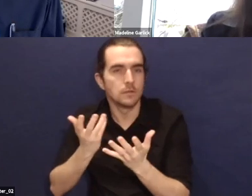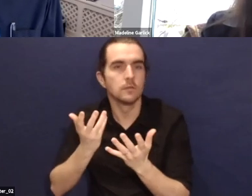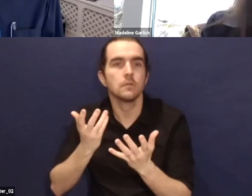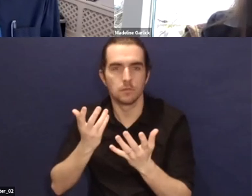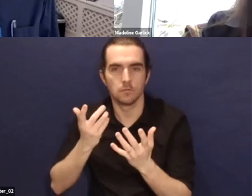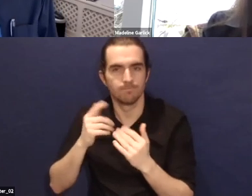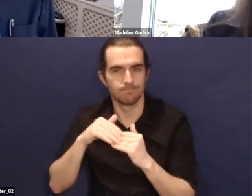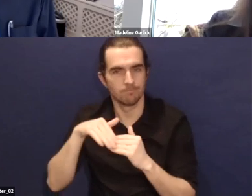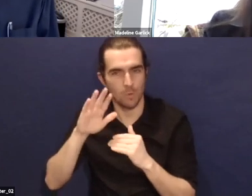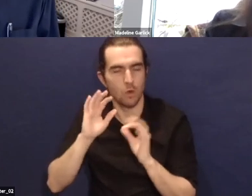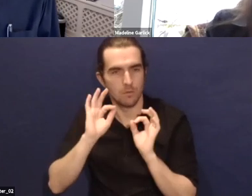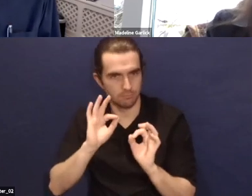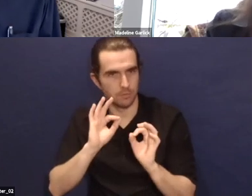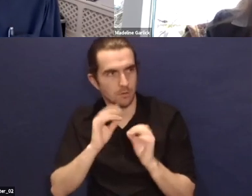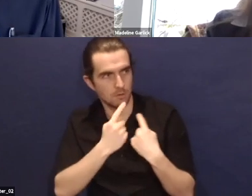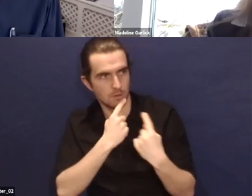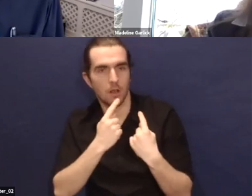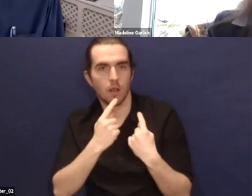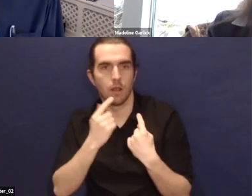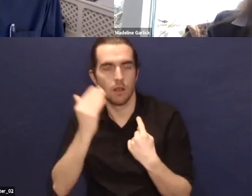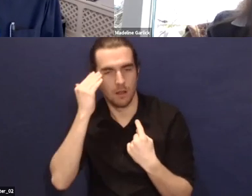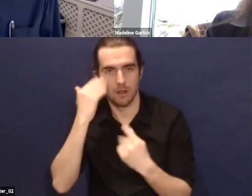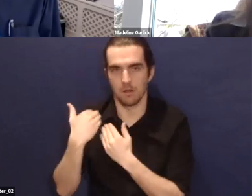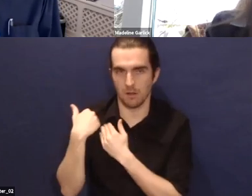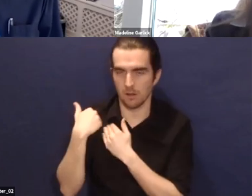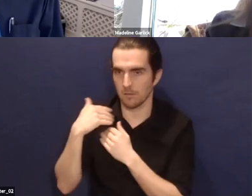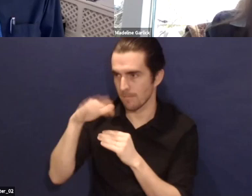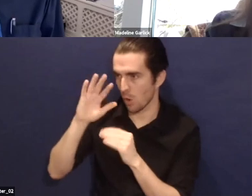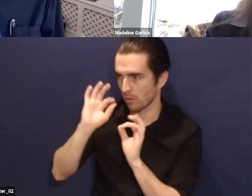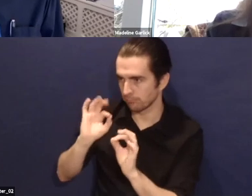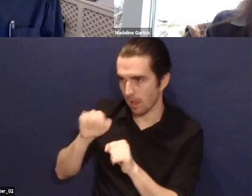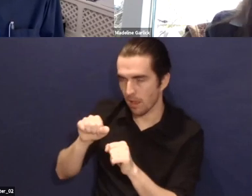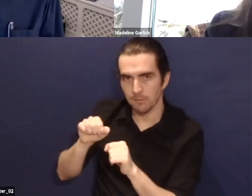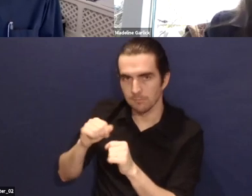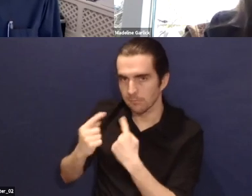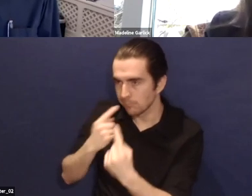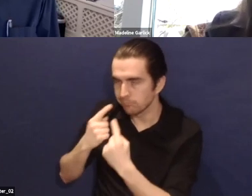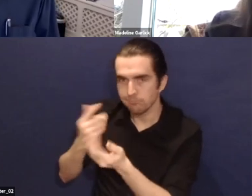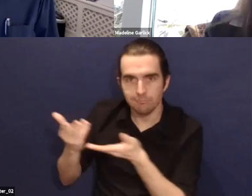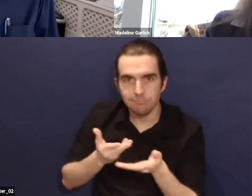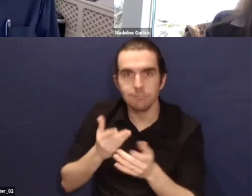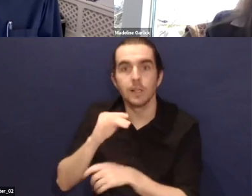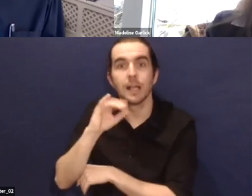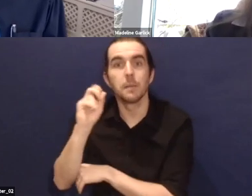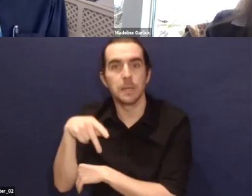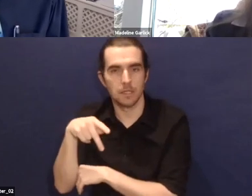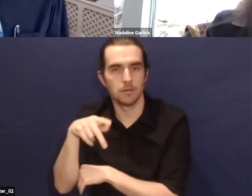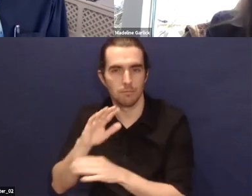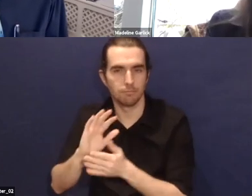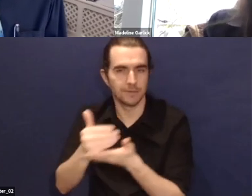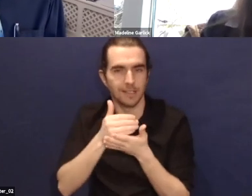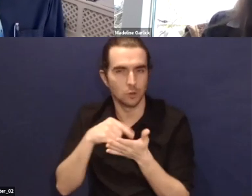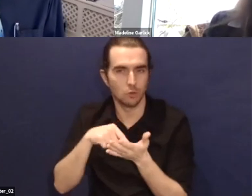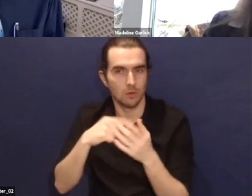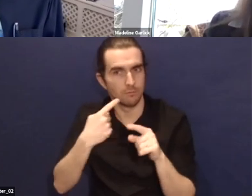alone, and this has been underlined in the interagency framework and by the General Assembly. So we have crucial partnerships with a